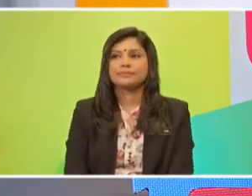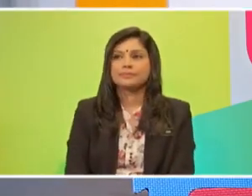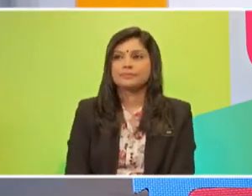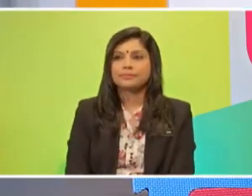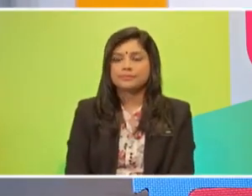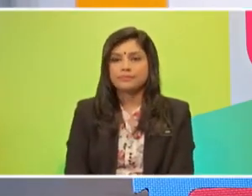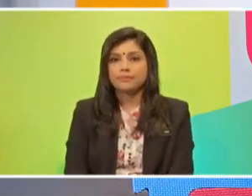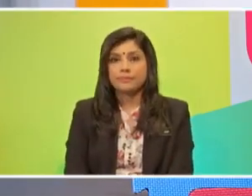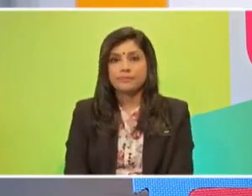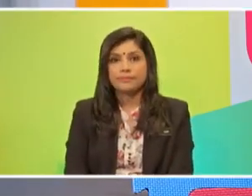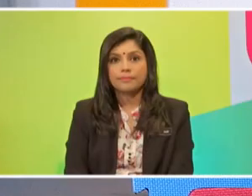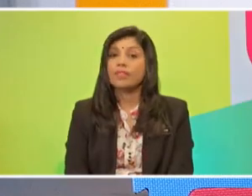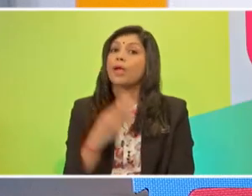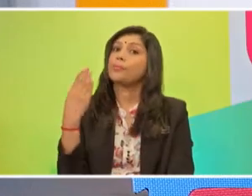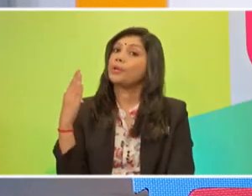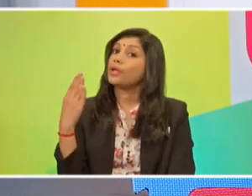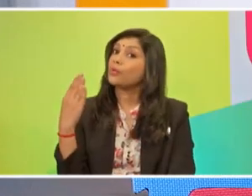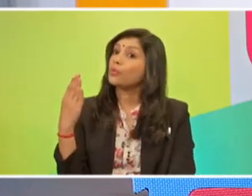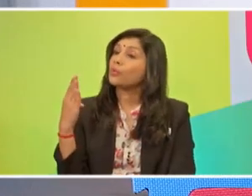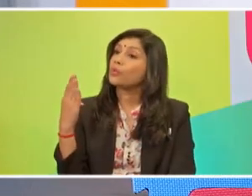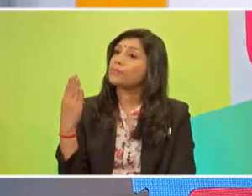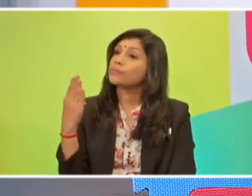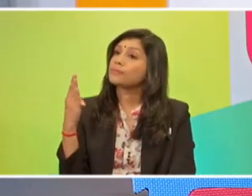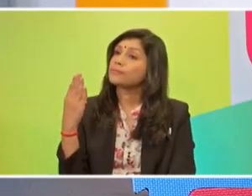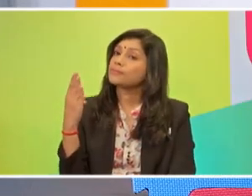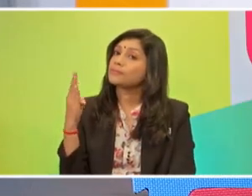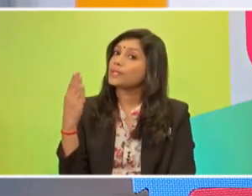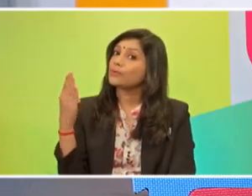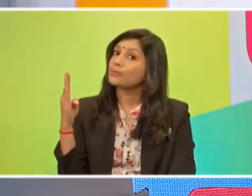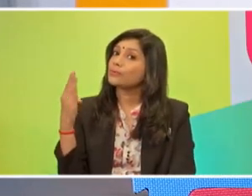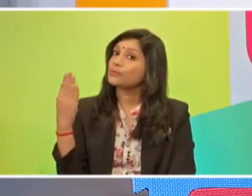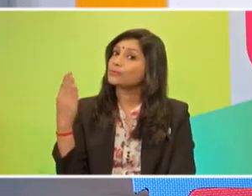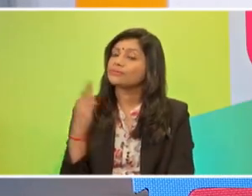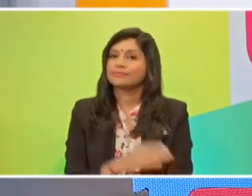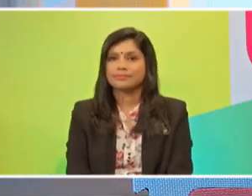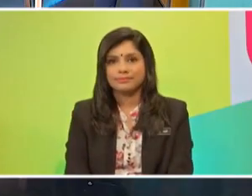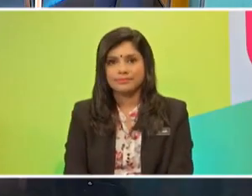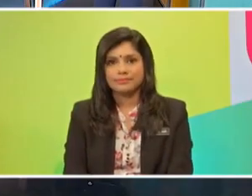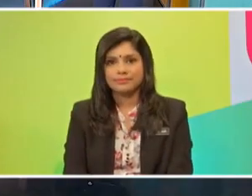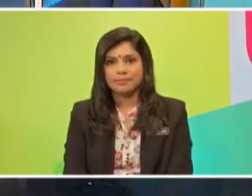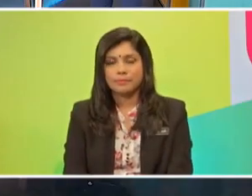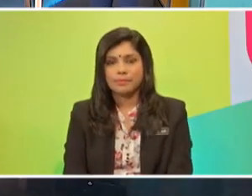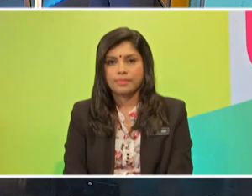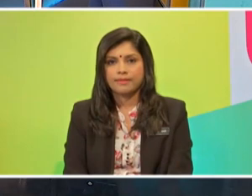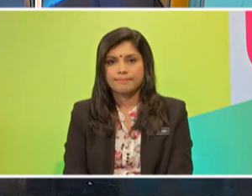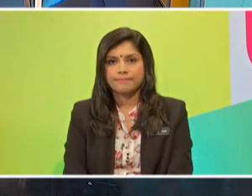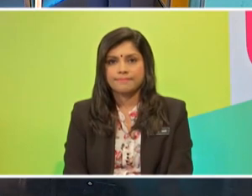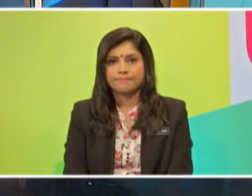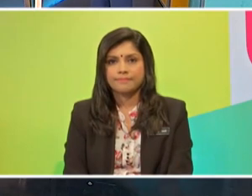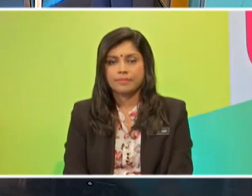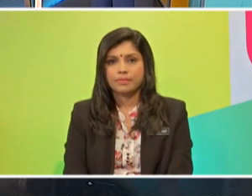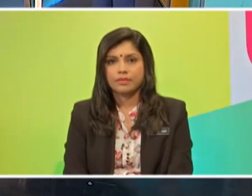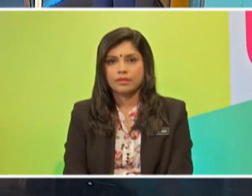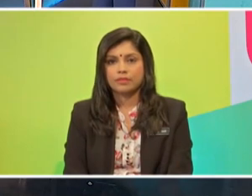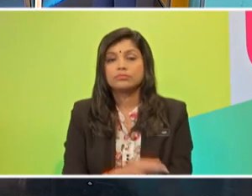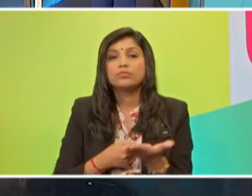you. It's... What color is this, children? Yes, blue. Okay, Sean. See all the